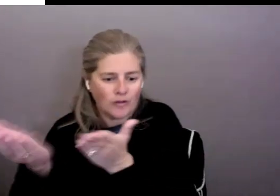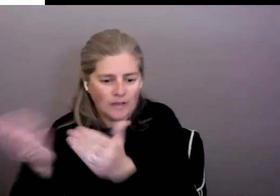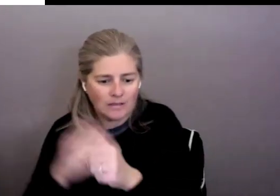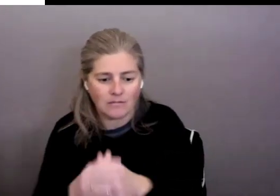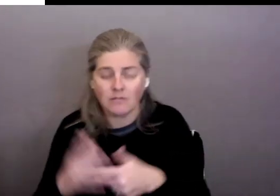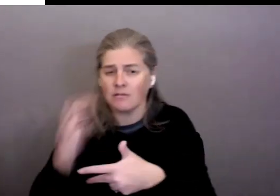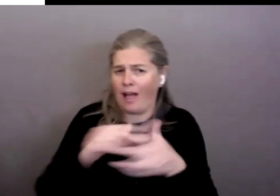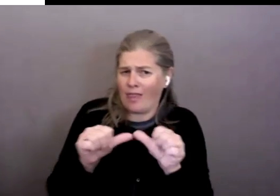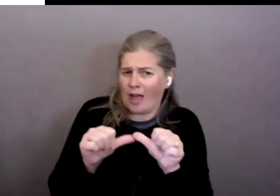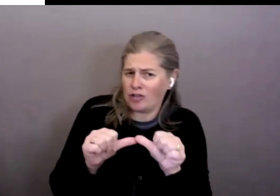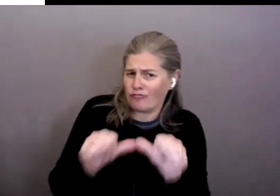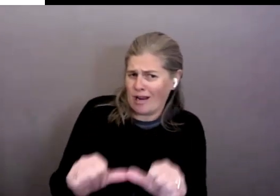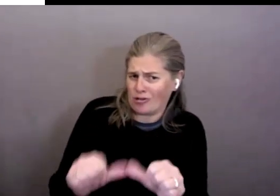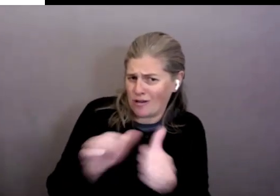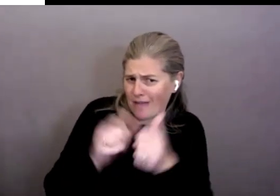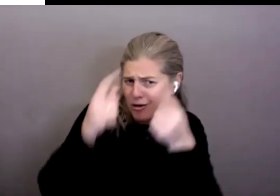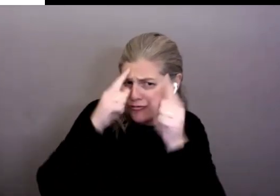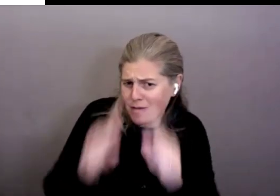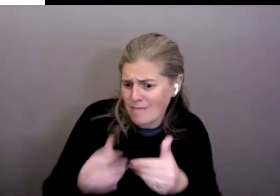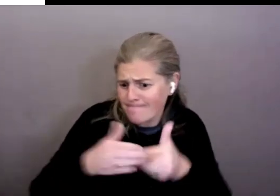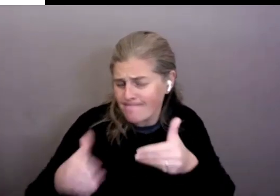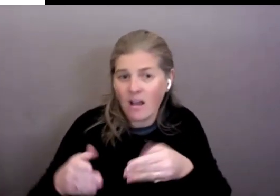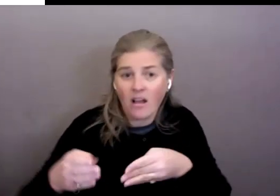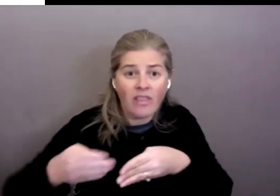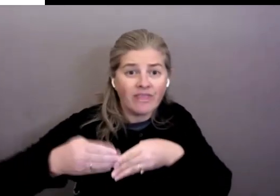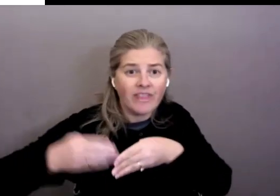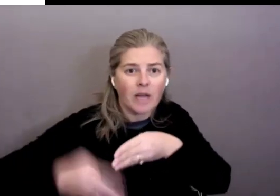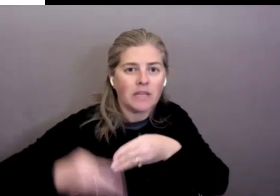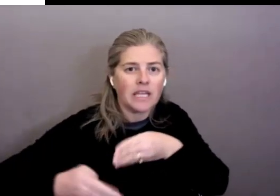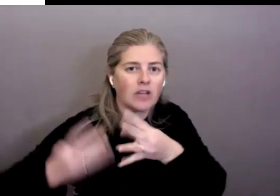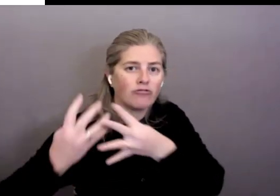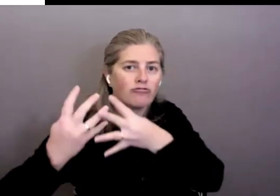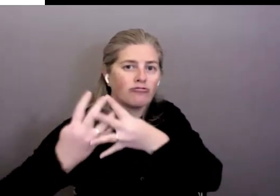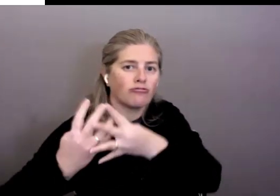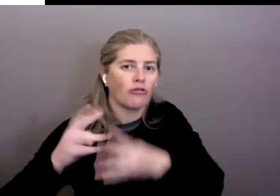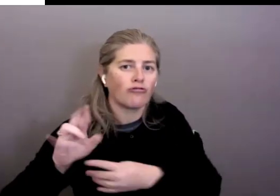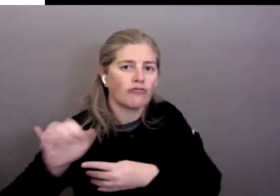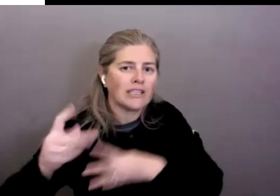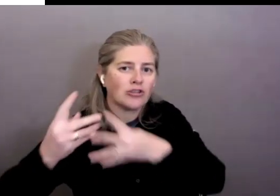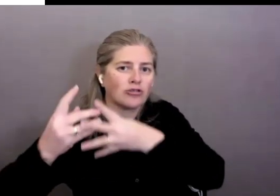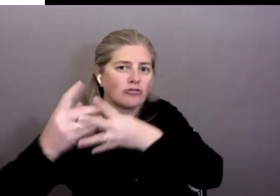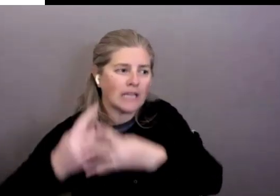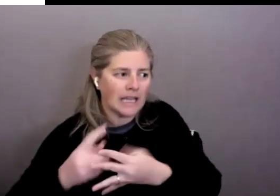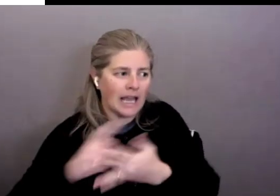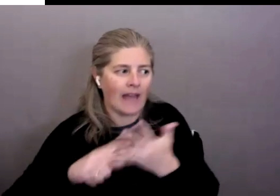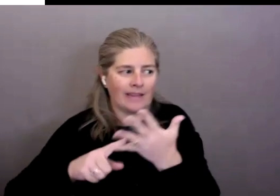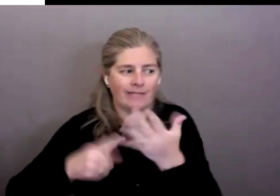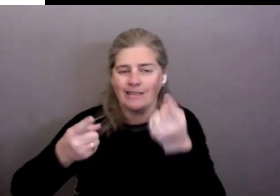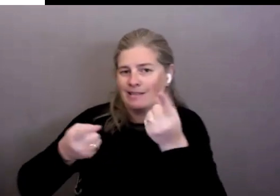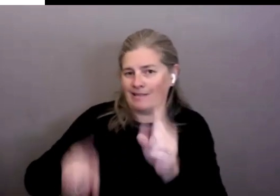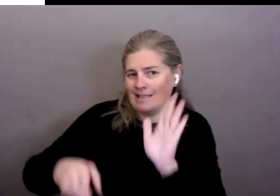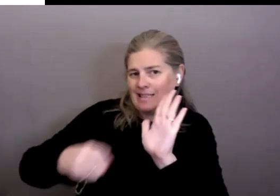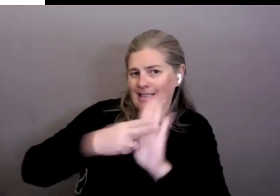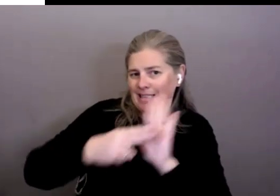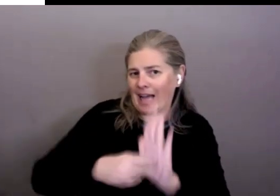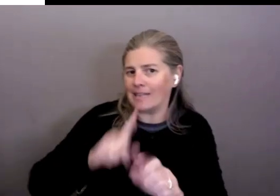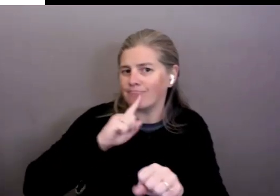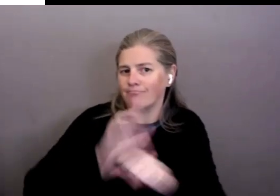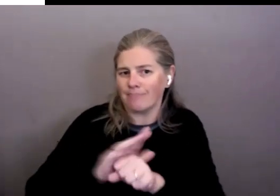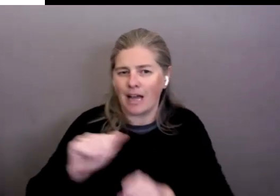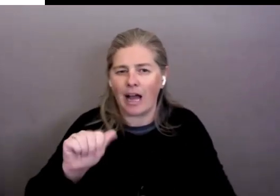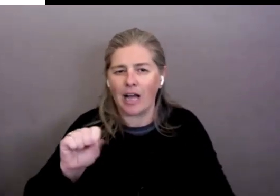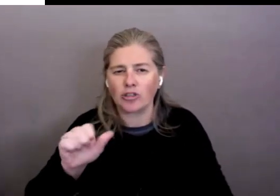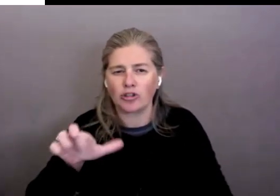of the agreement, the completed risk screening form, and signed assurances. So the blue